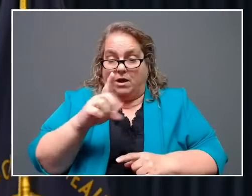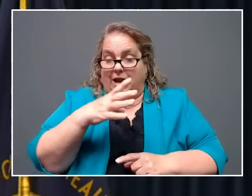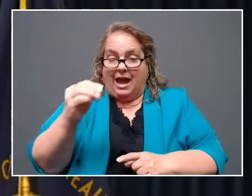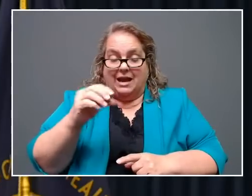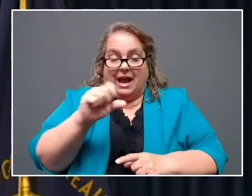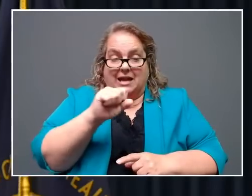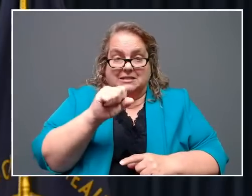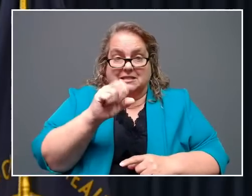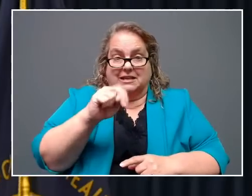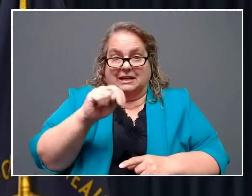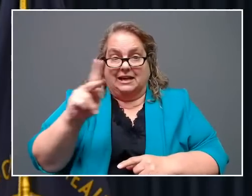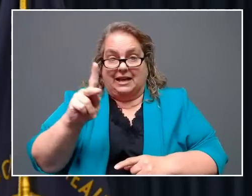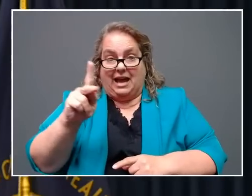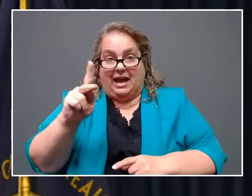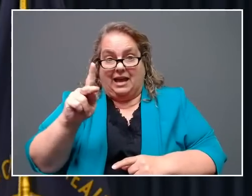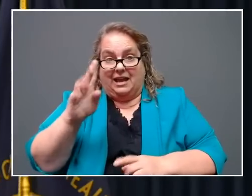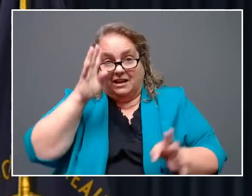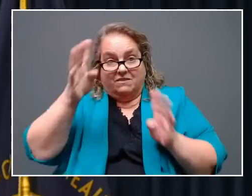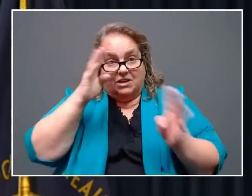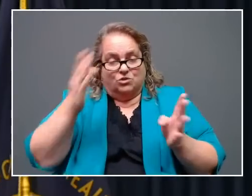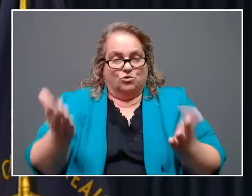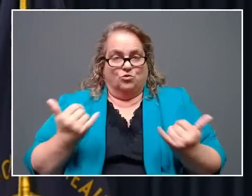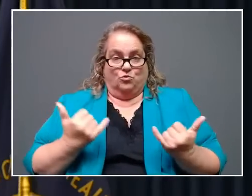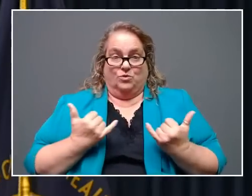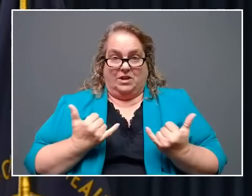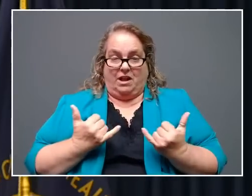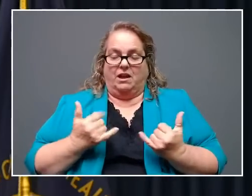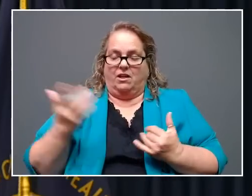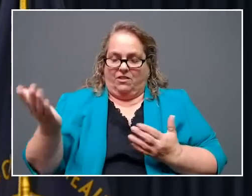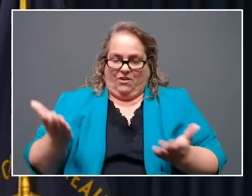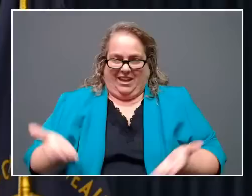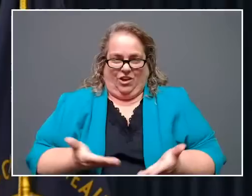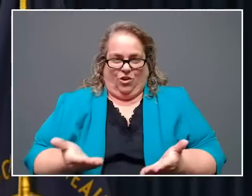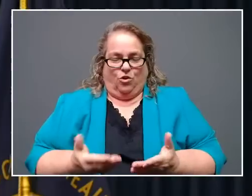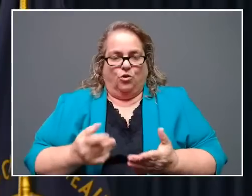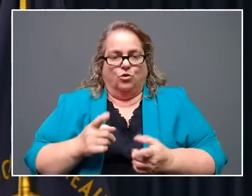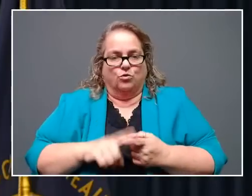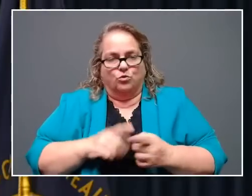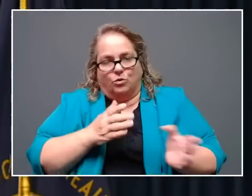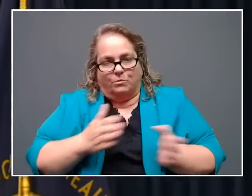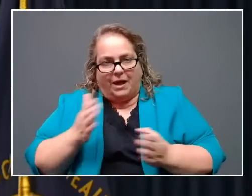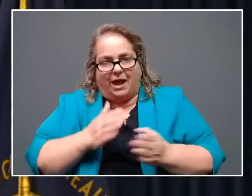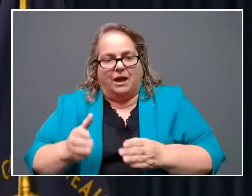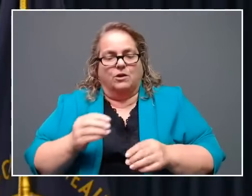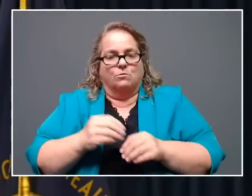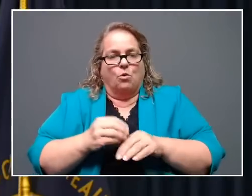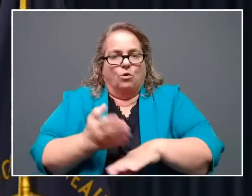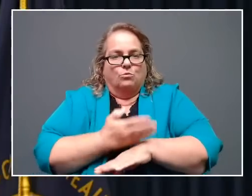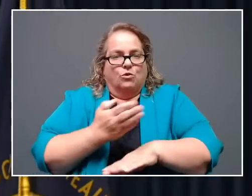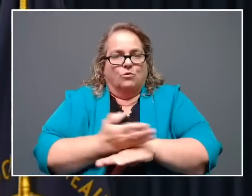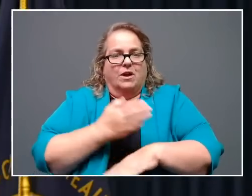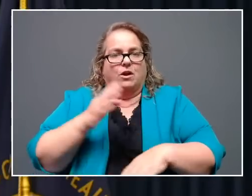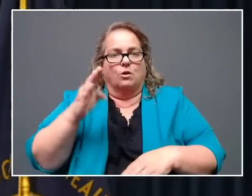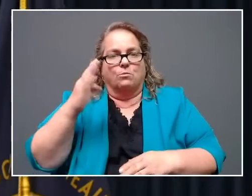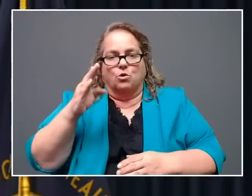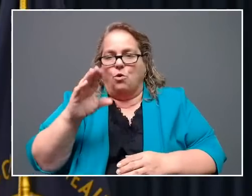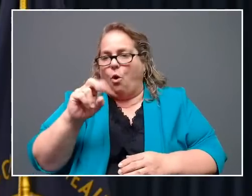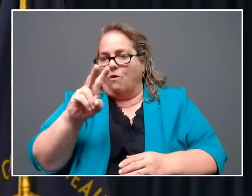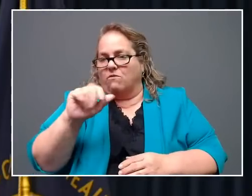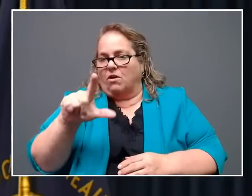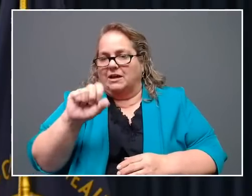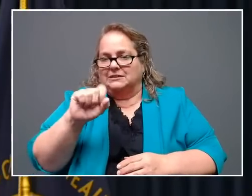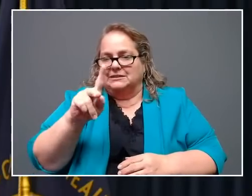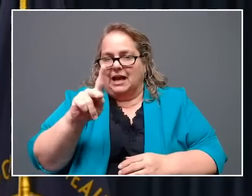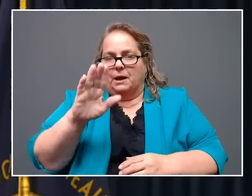in town on further planning and work on that Blue Oval SK Battery Park. I'm still